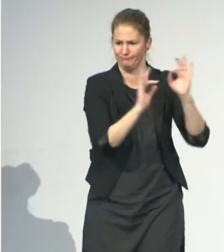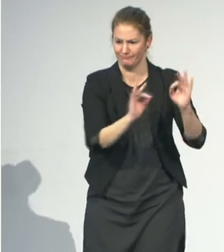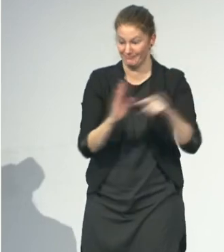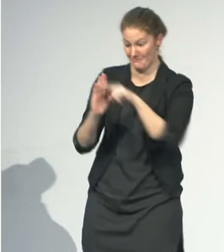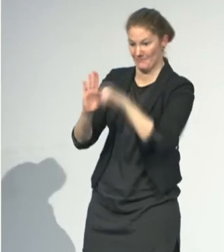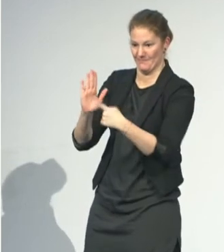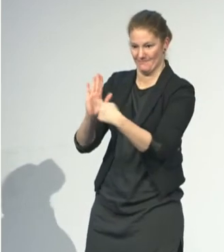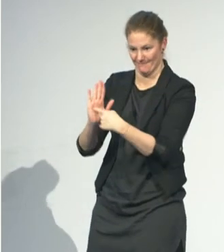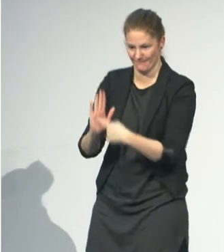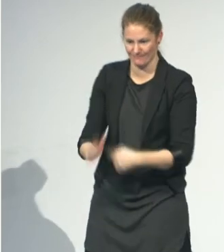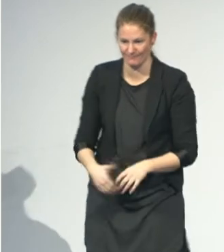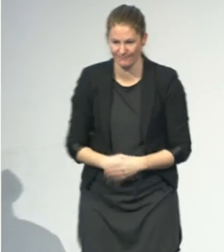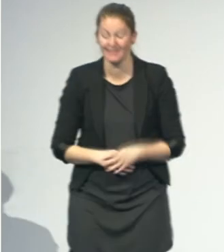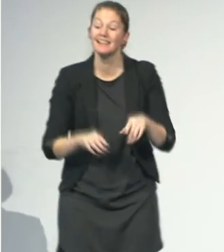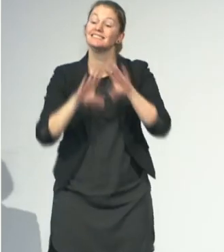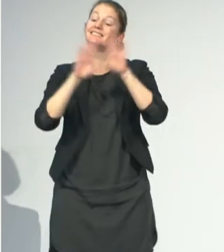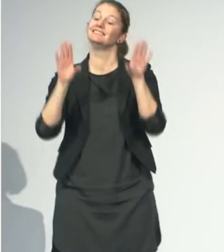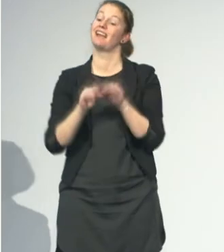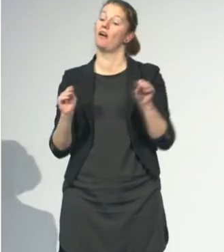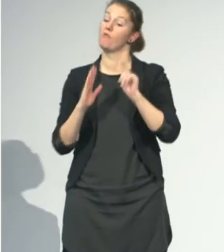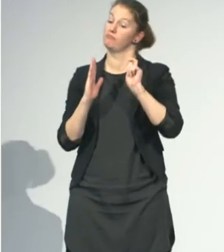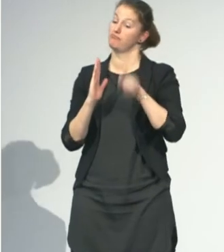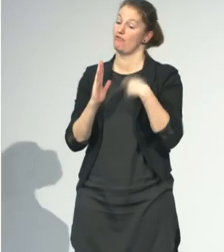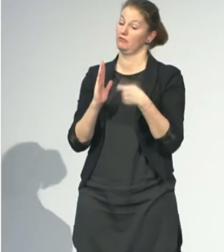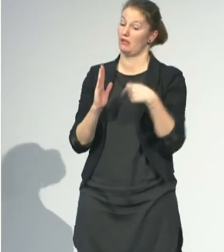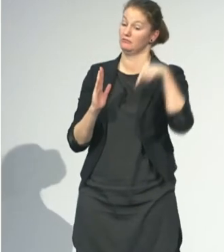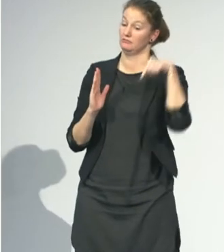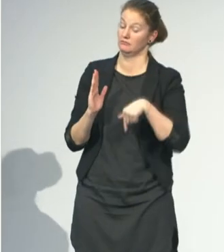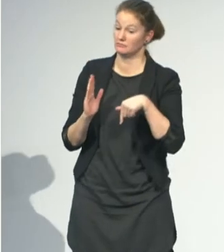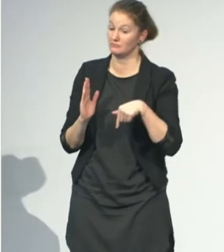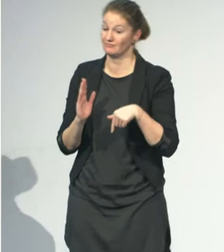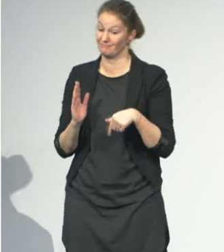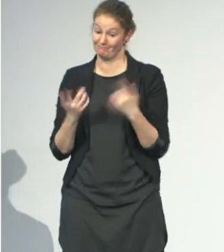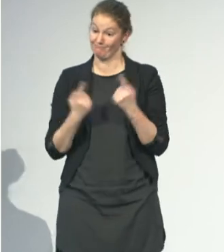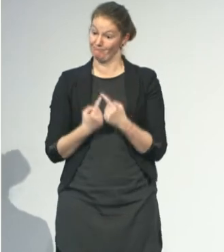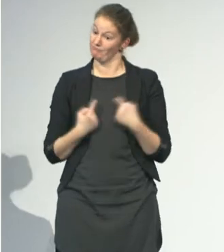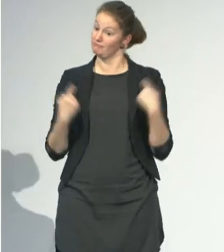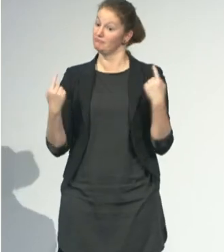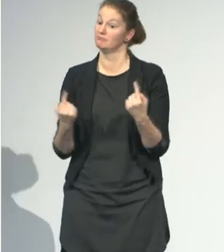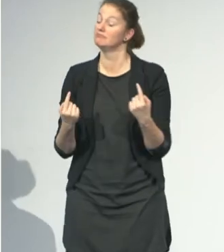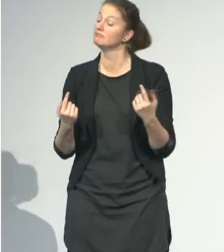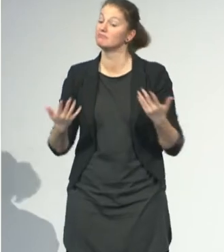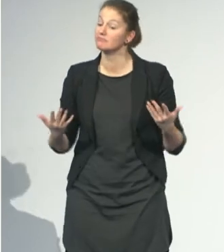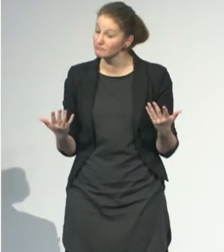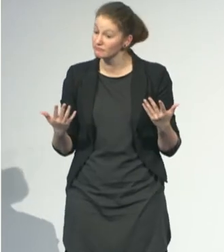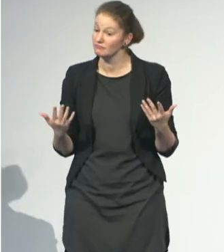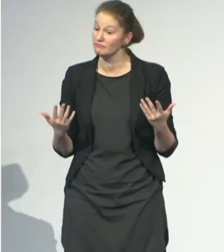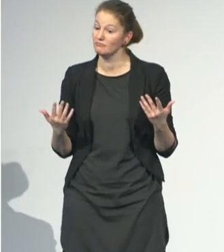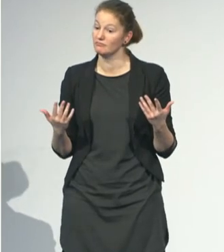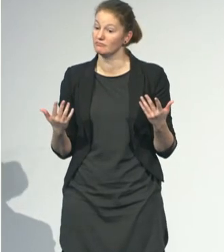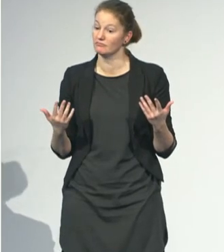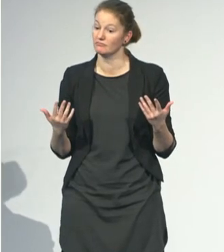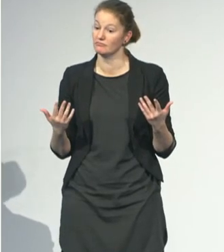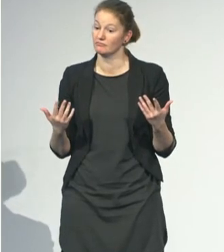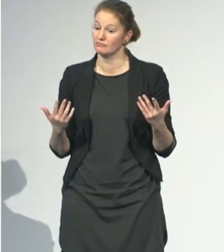the Zero Project told us we are the only Latin America NGO with so many Zero Project